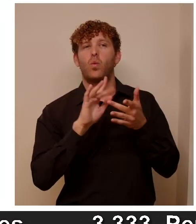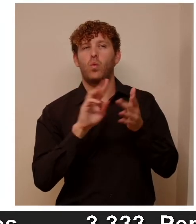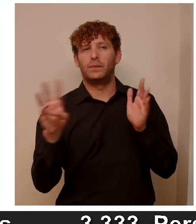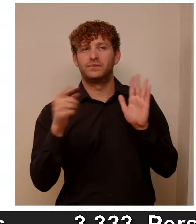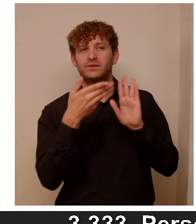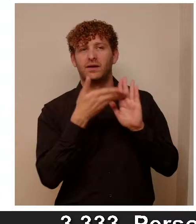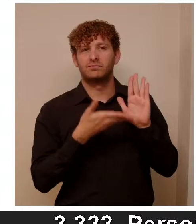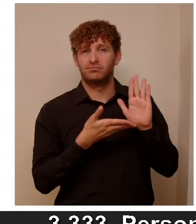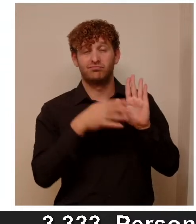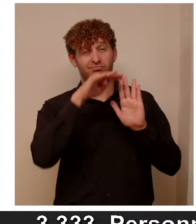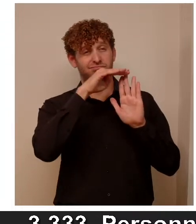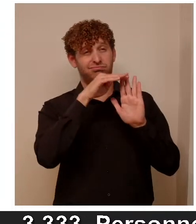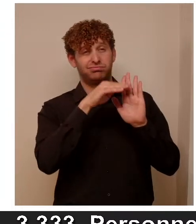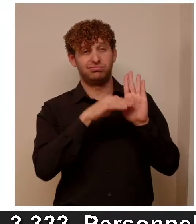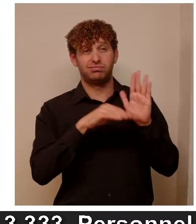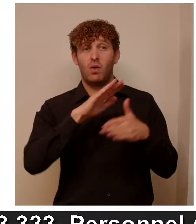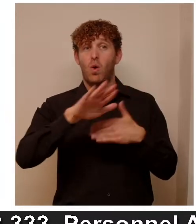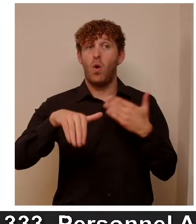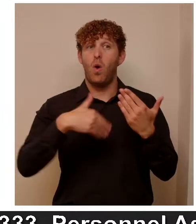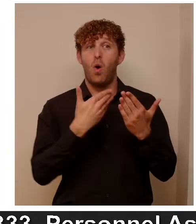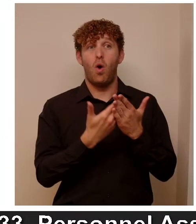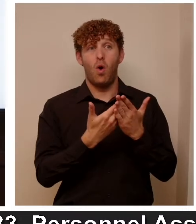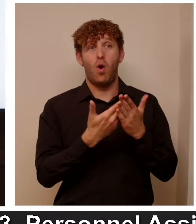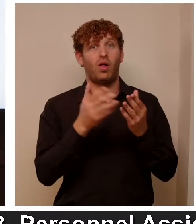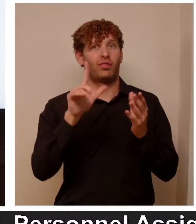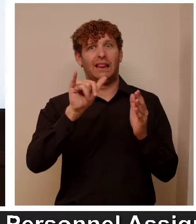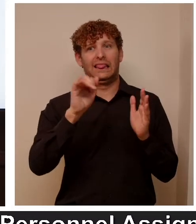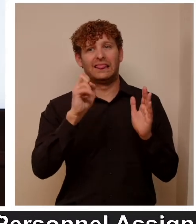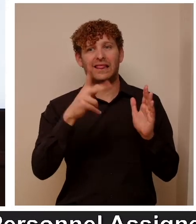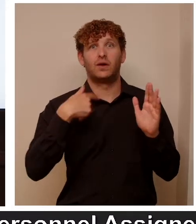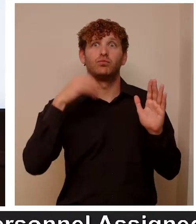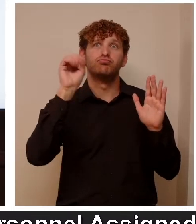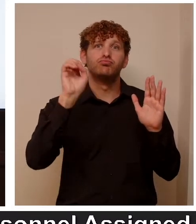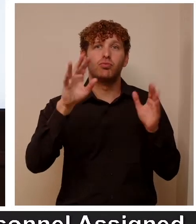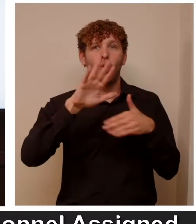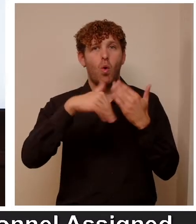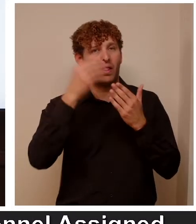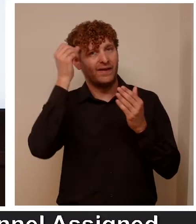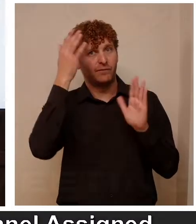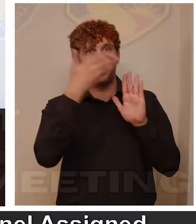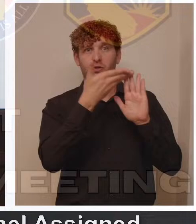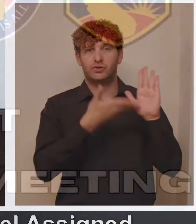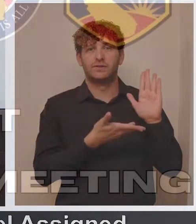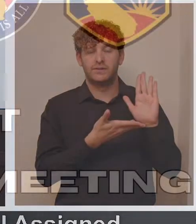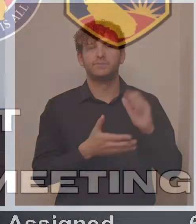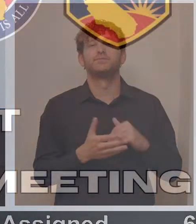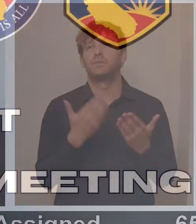web links that our personnel are bringing to your attention. Thank you for joining us and have a good evening.